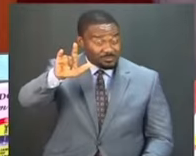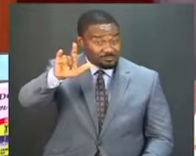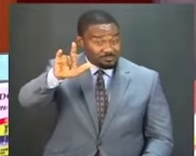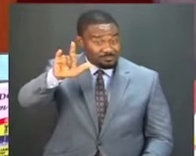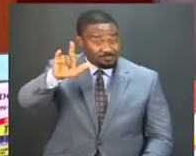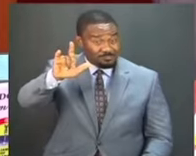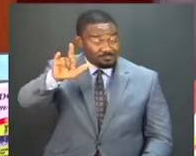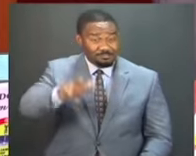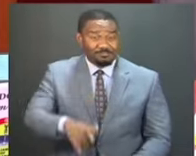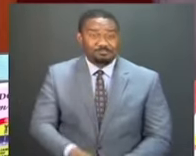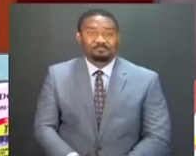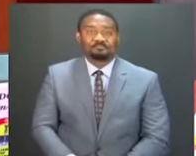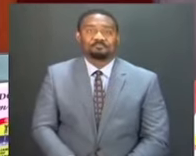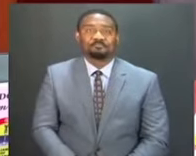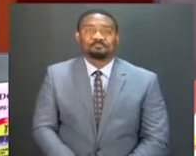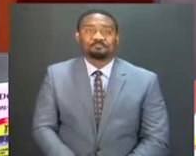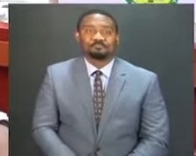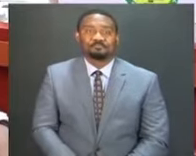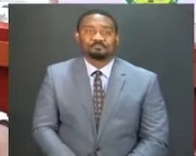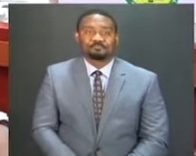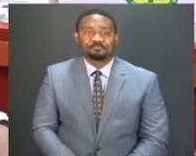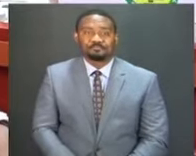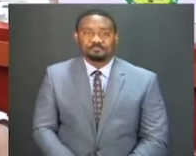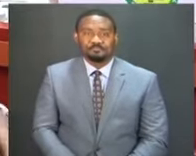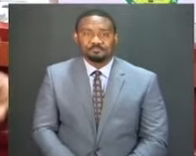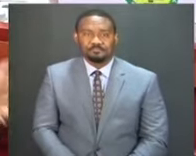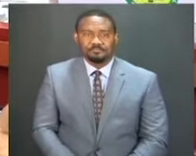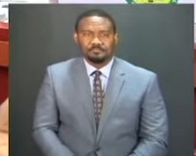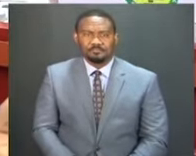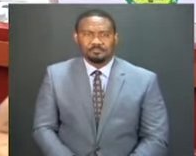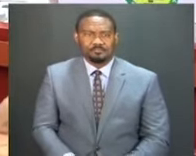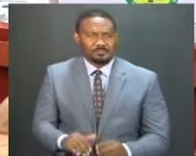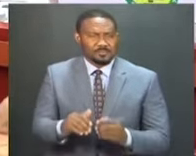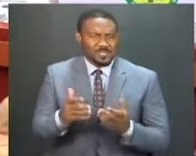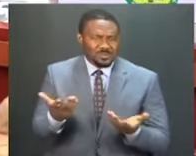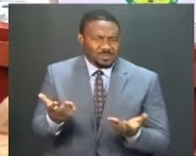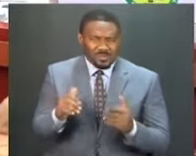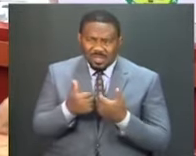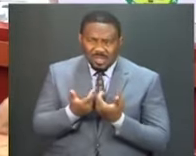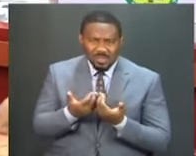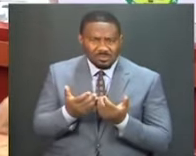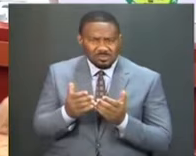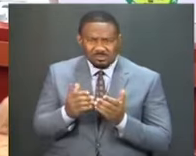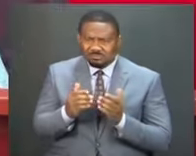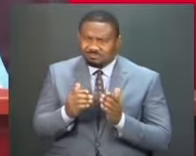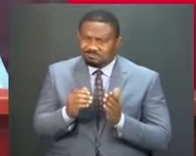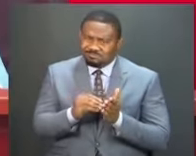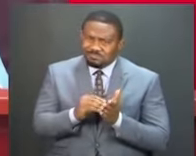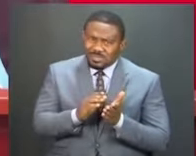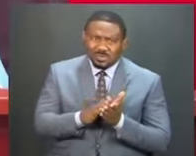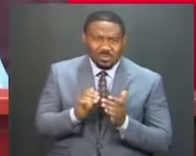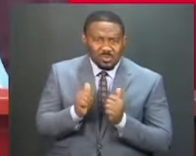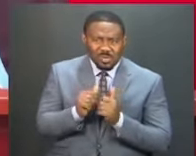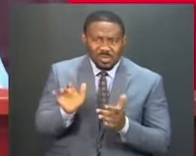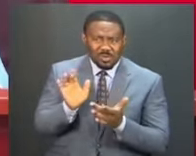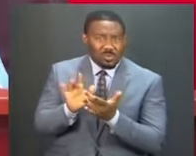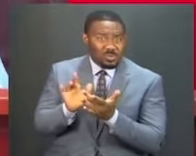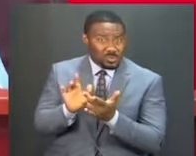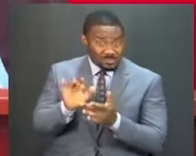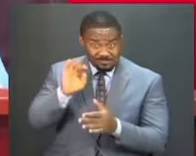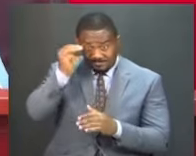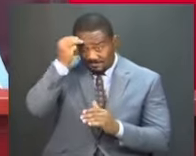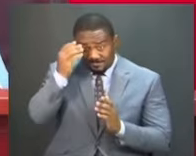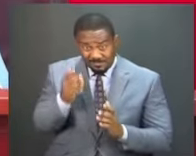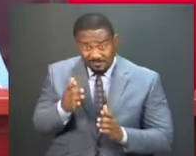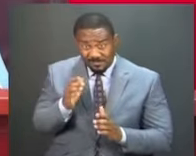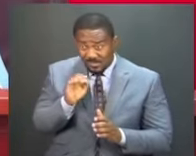so how come it was scheduled without consulting the minister again to know